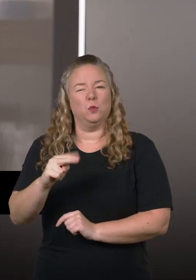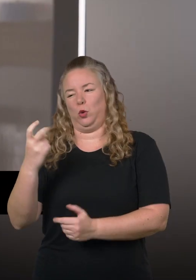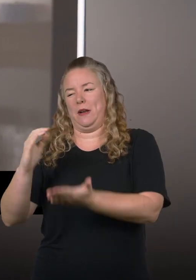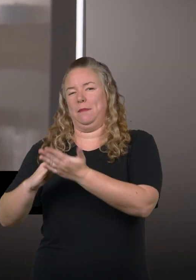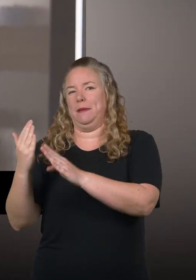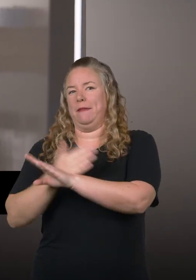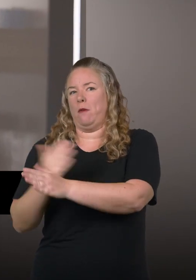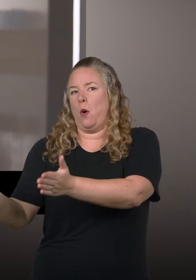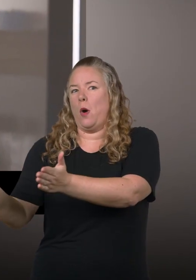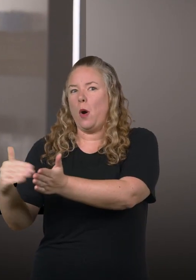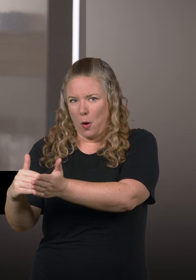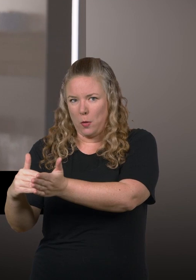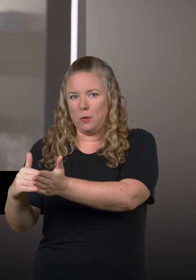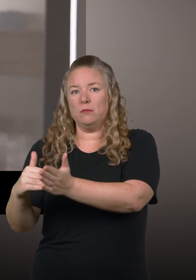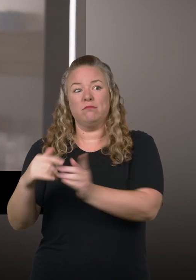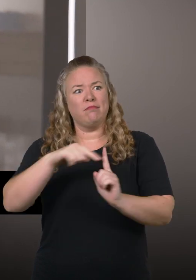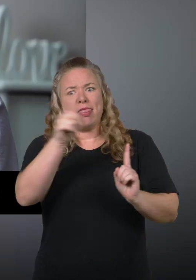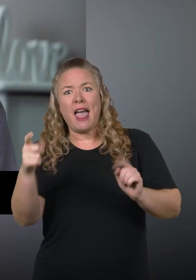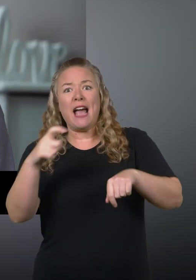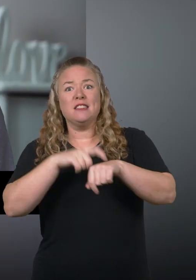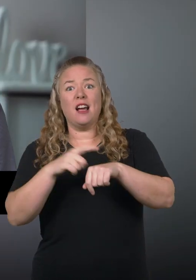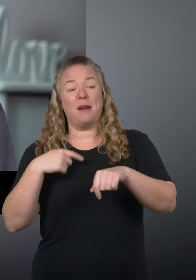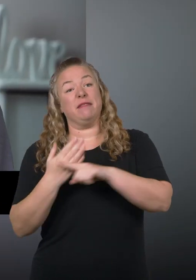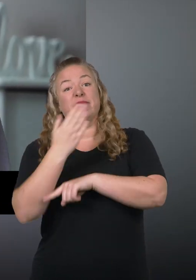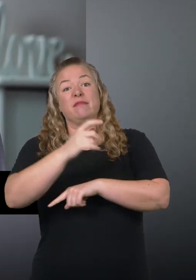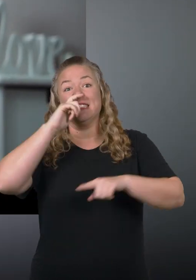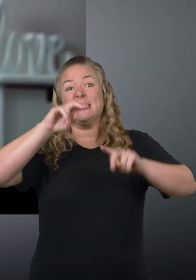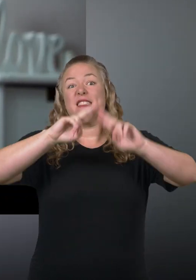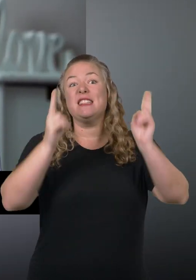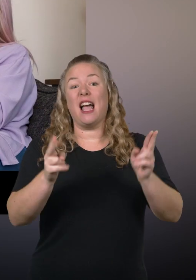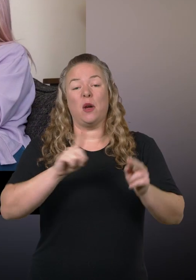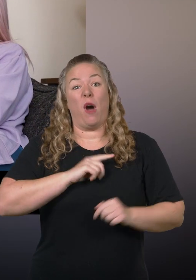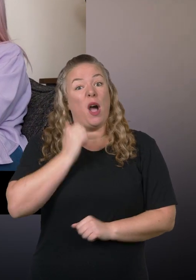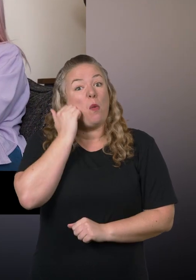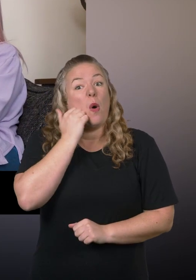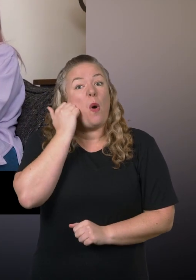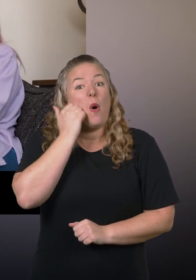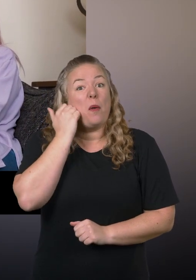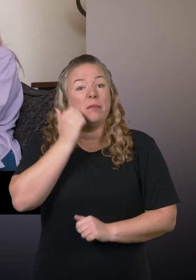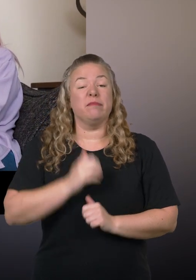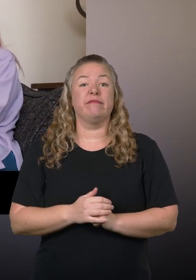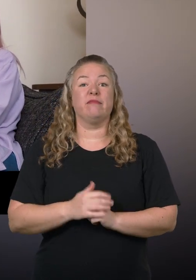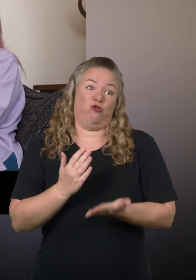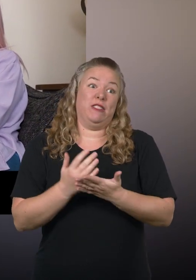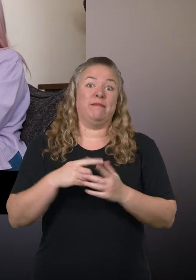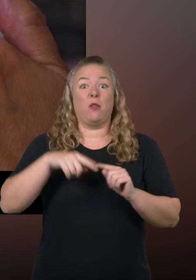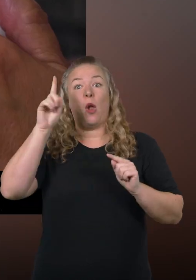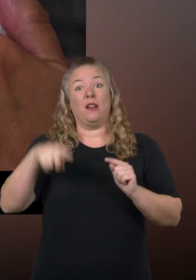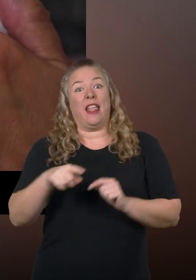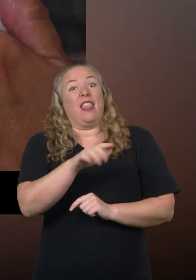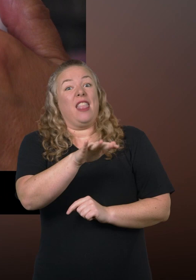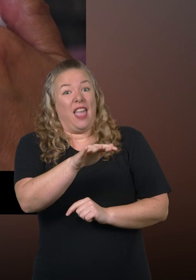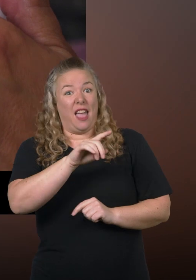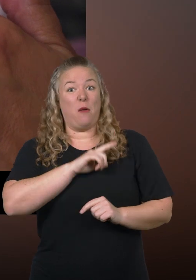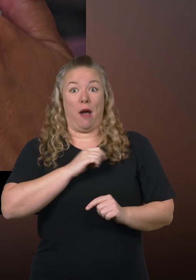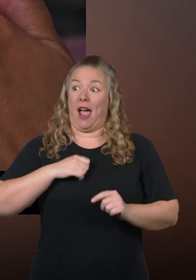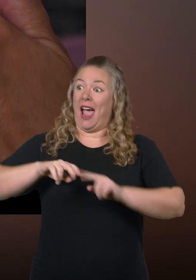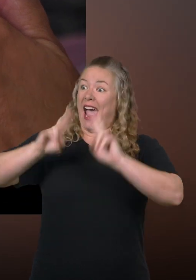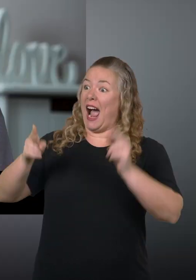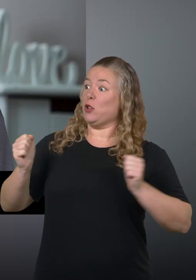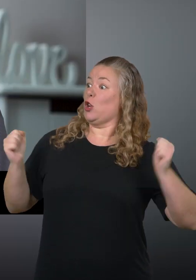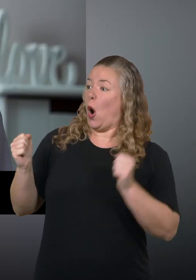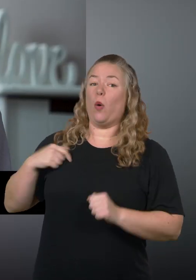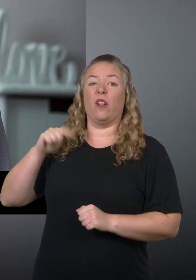I go to my sister's, her house is warm. So I just go and spend the day there. There's no point sitting here